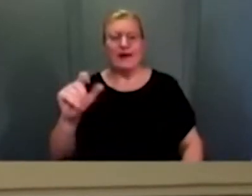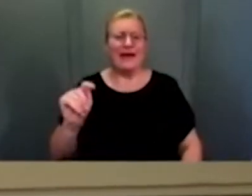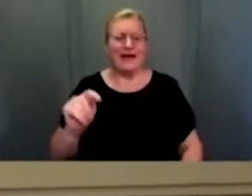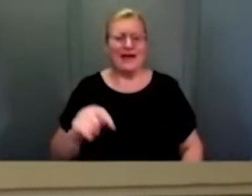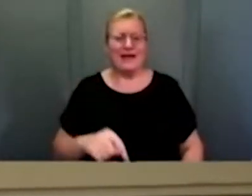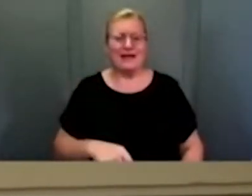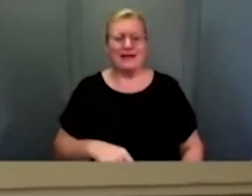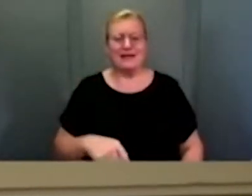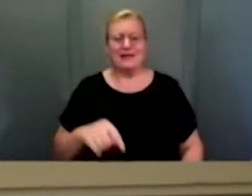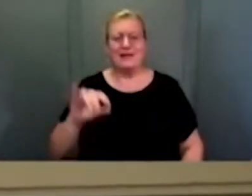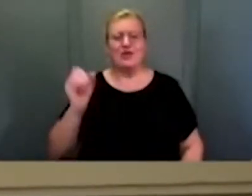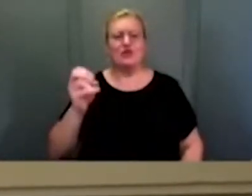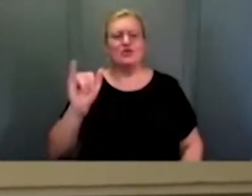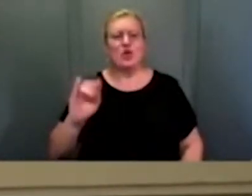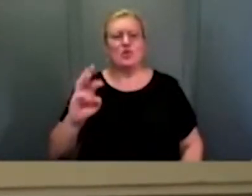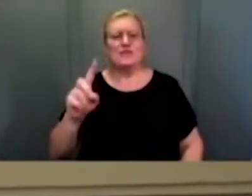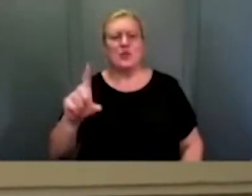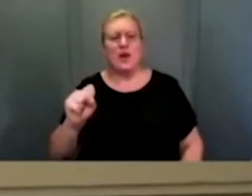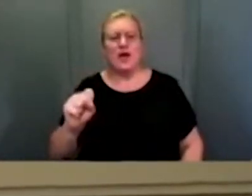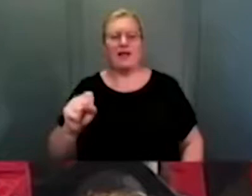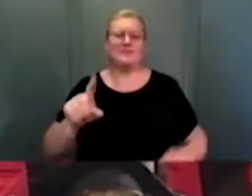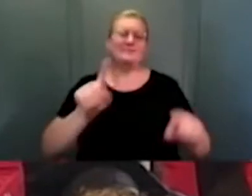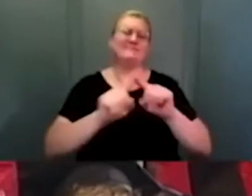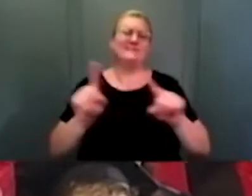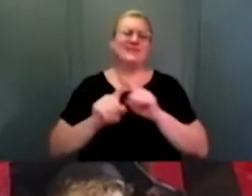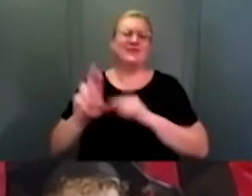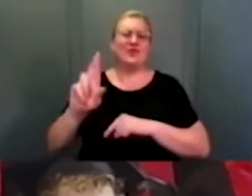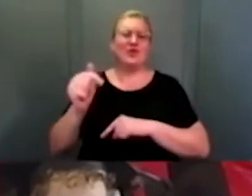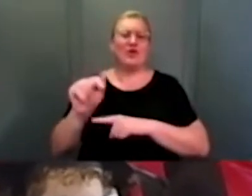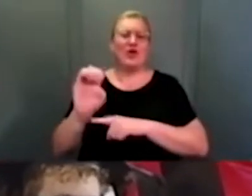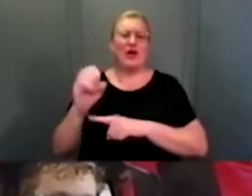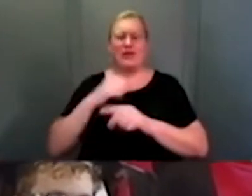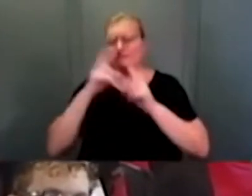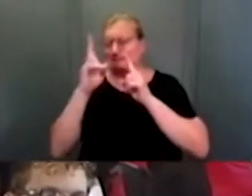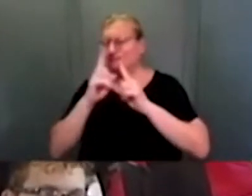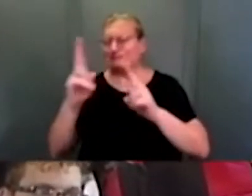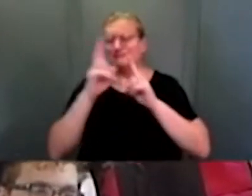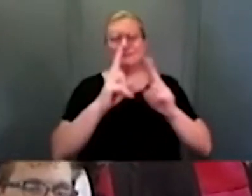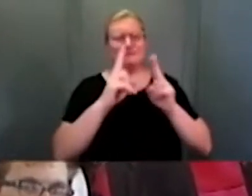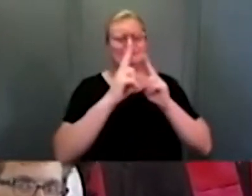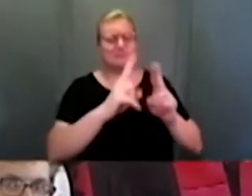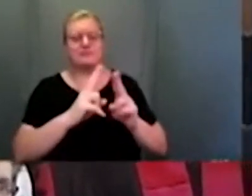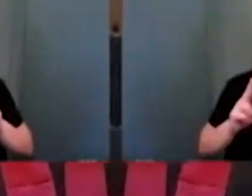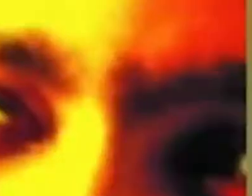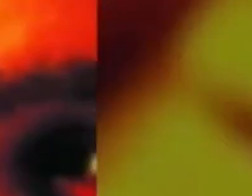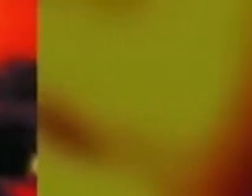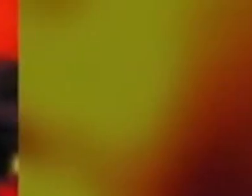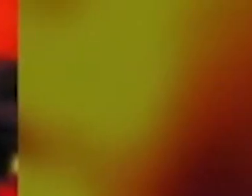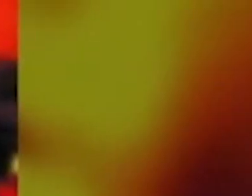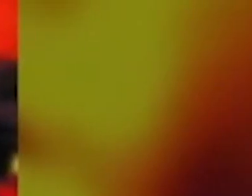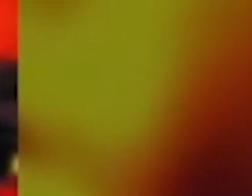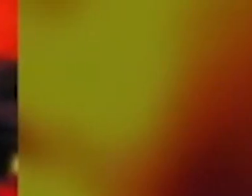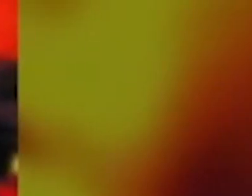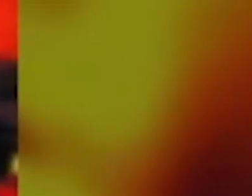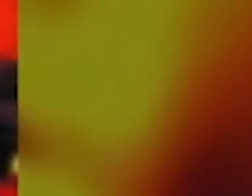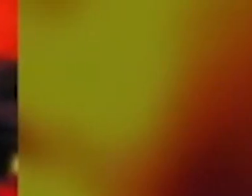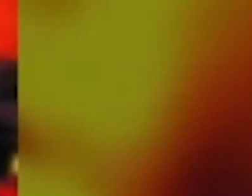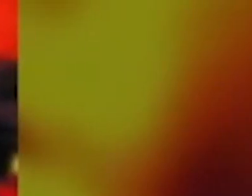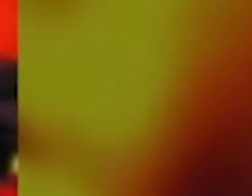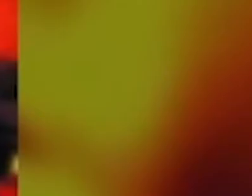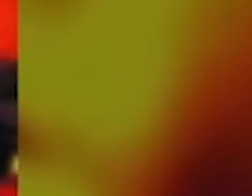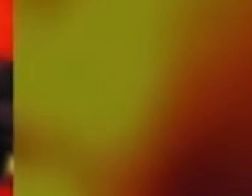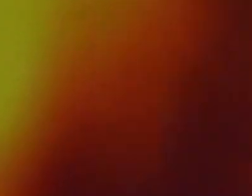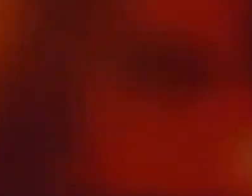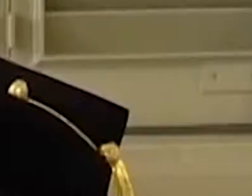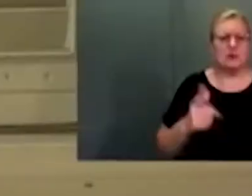Levy, these were my reggae and dancehall heroes. The reggae icon shared his accomplishments in music, including the diamond-selling